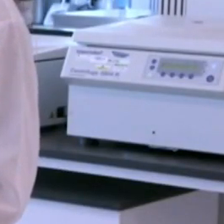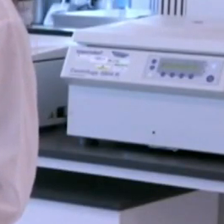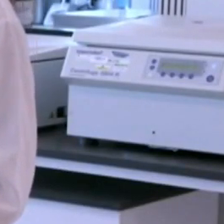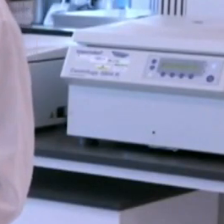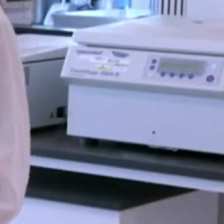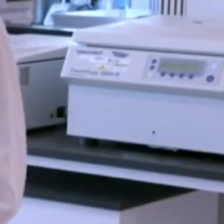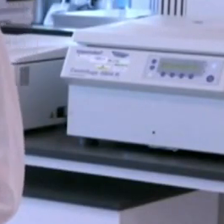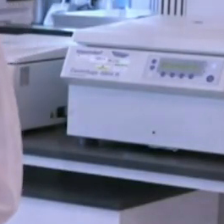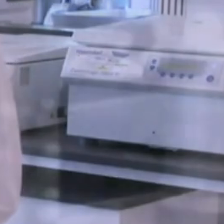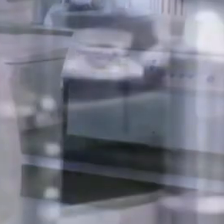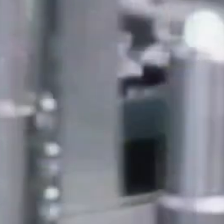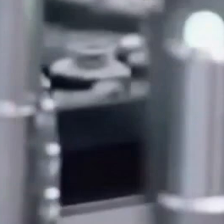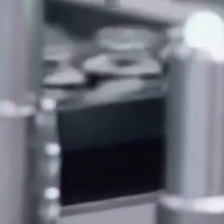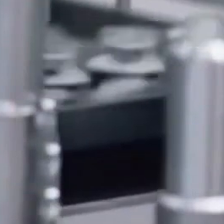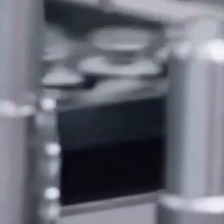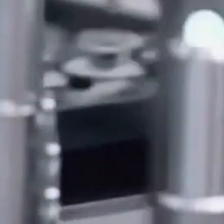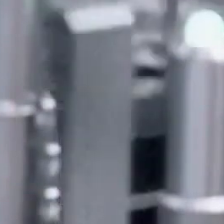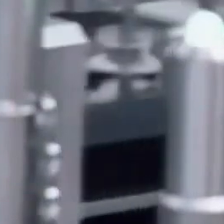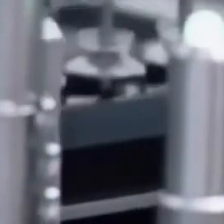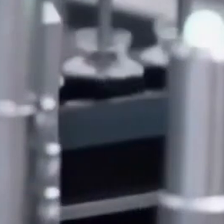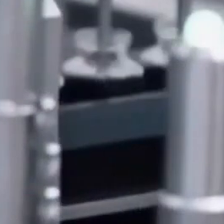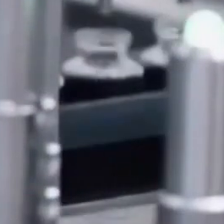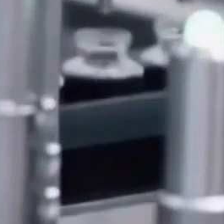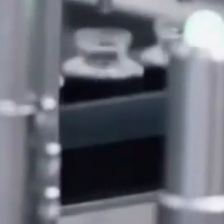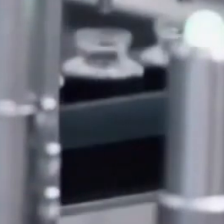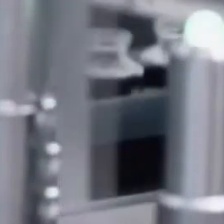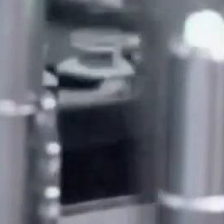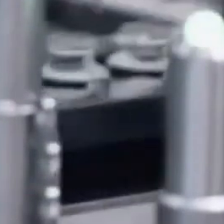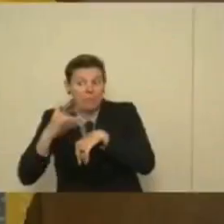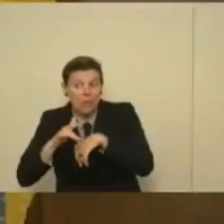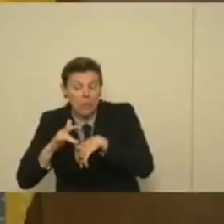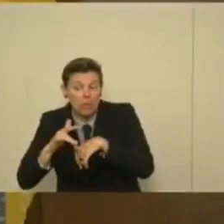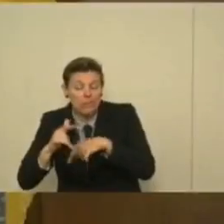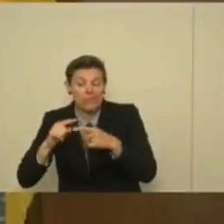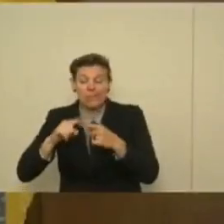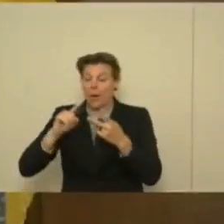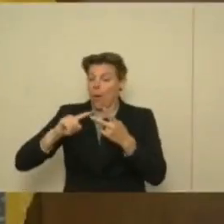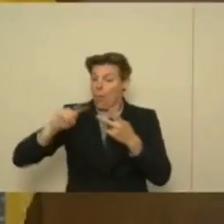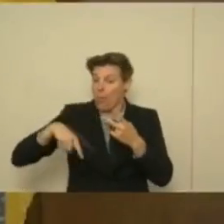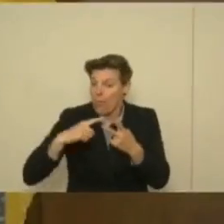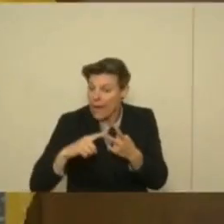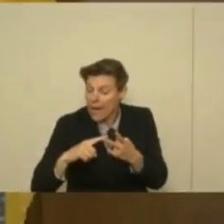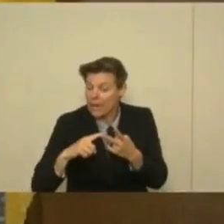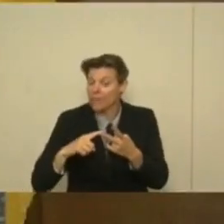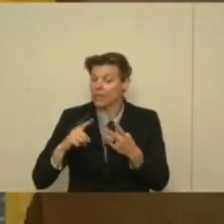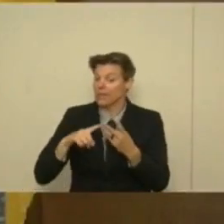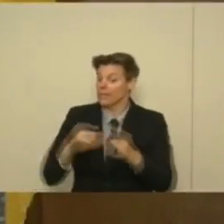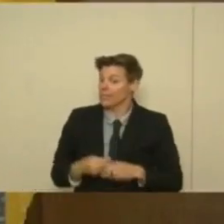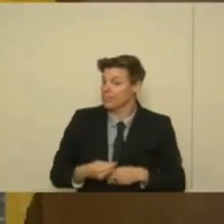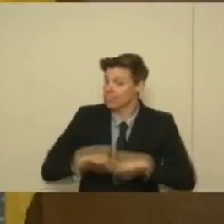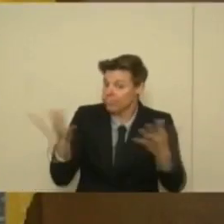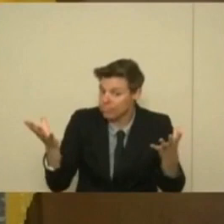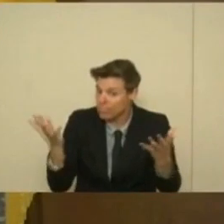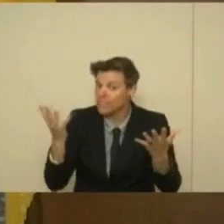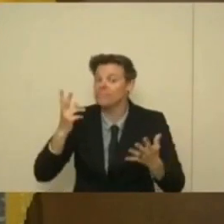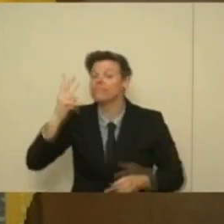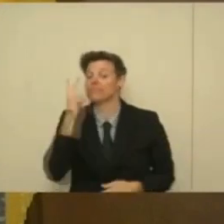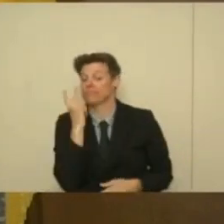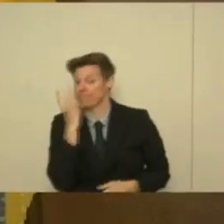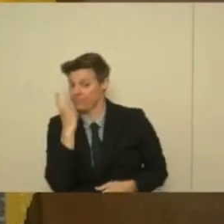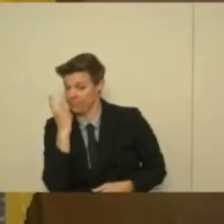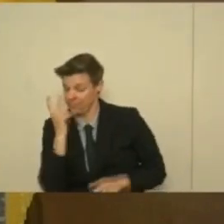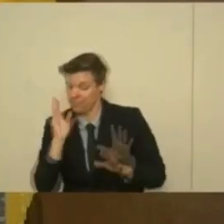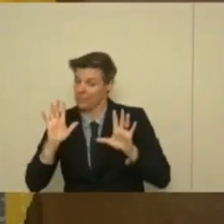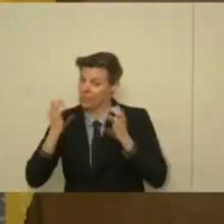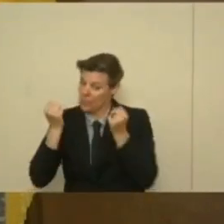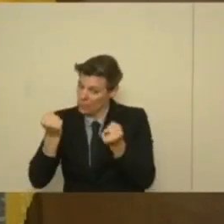is immediately available, something we won't know until it's rolled out. After the groups in that public health list